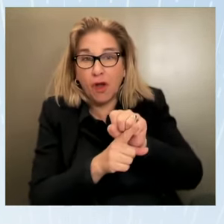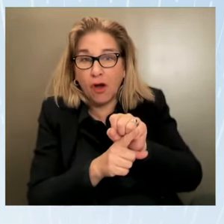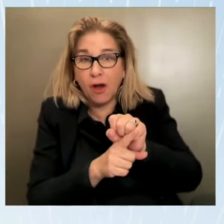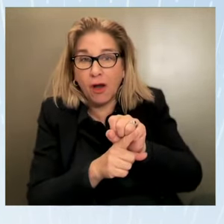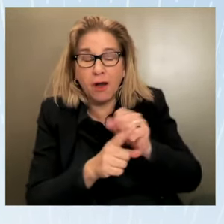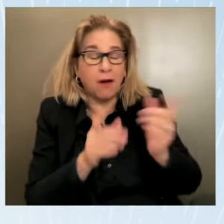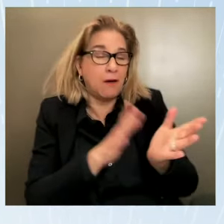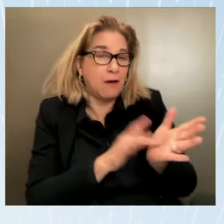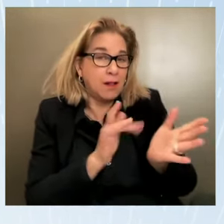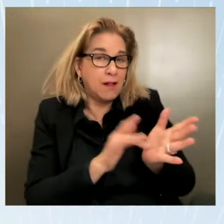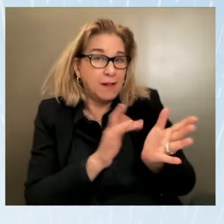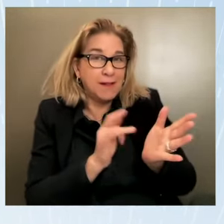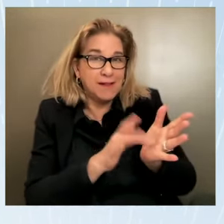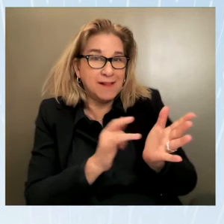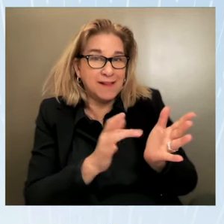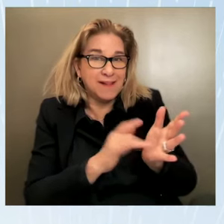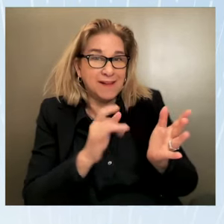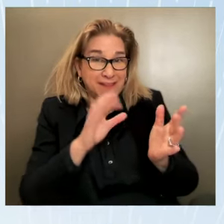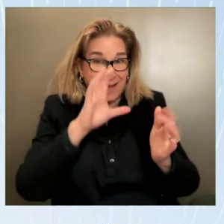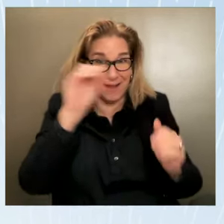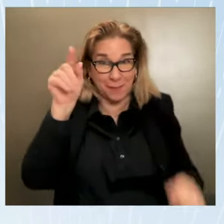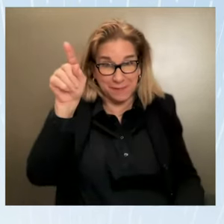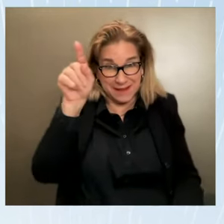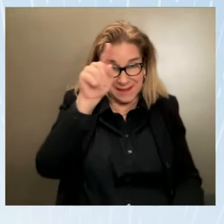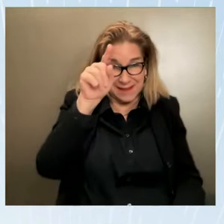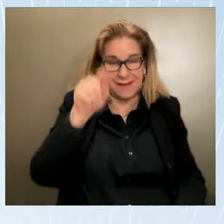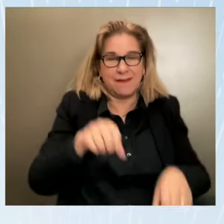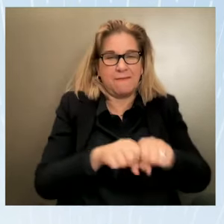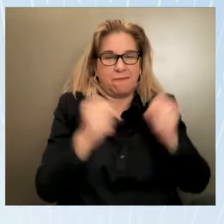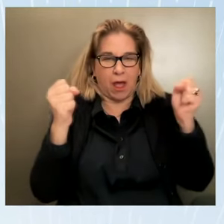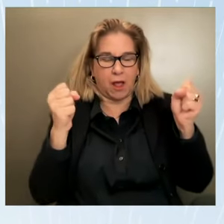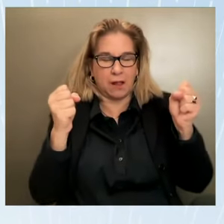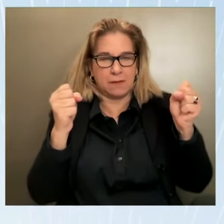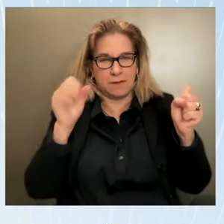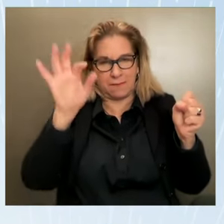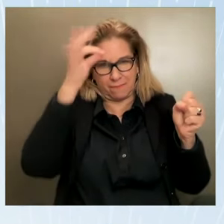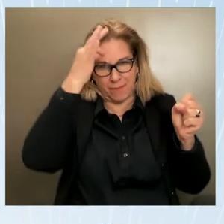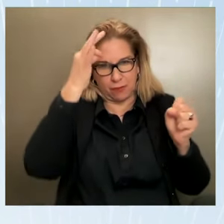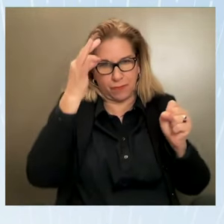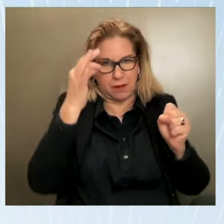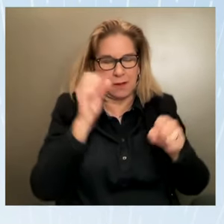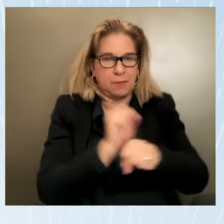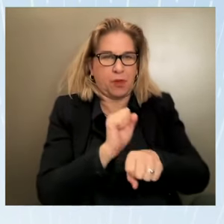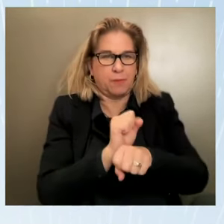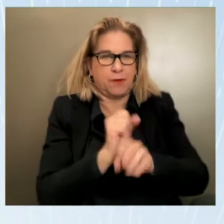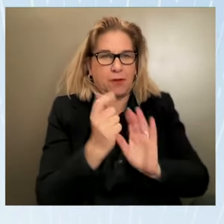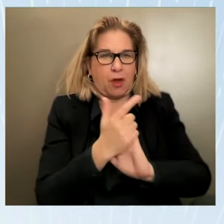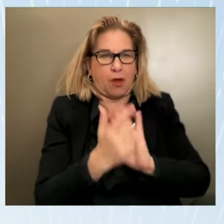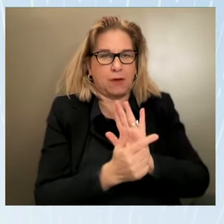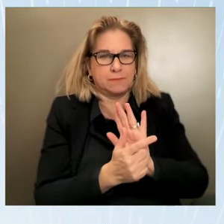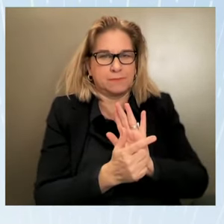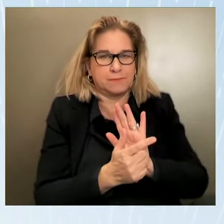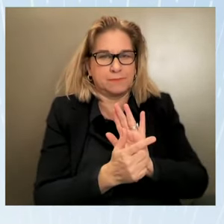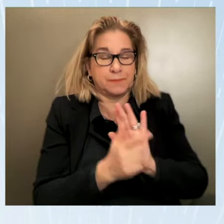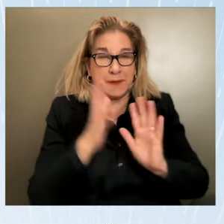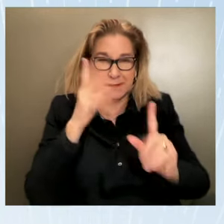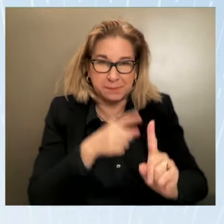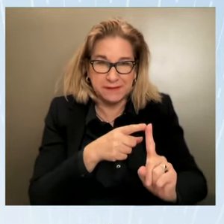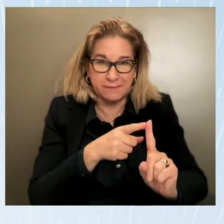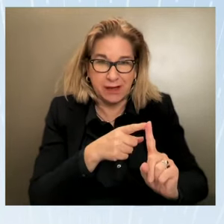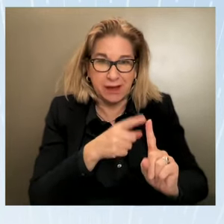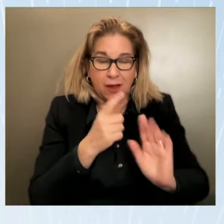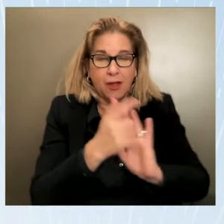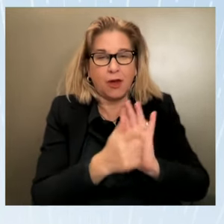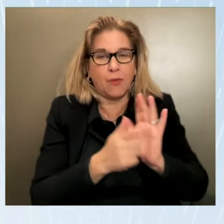federal employment laws that we enforce at the EEOC, in particular the laws prohibiting discrimination based on race, national origin, sex,